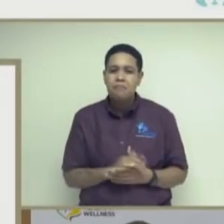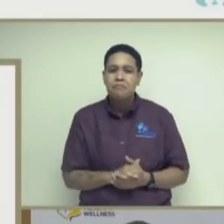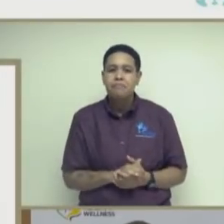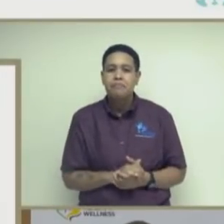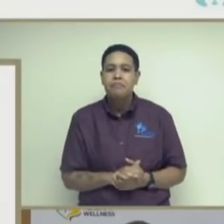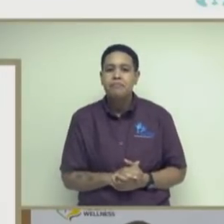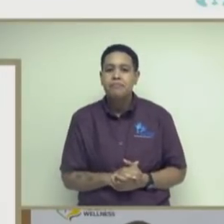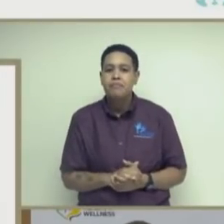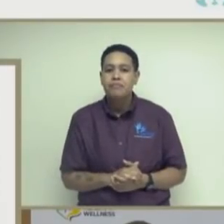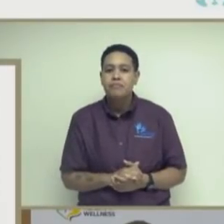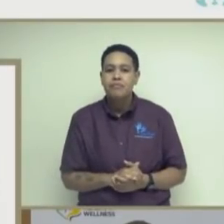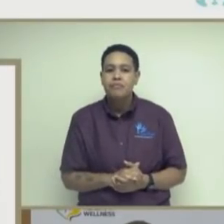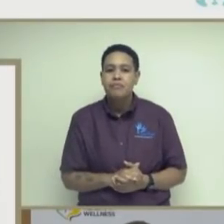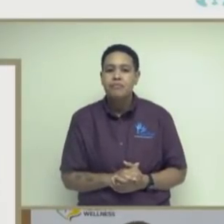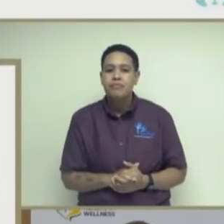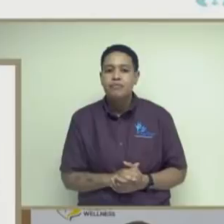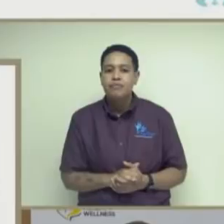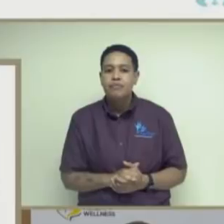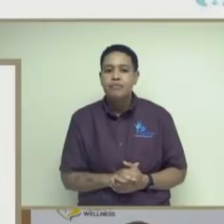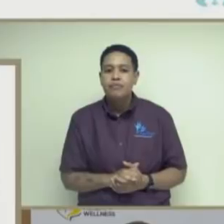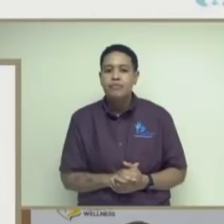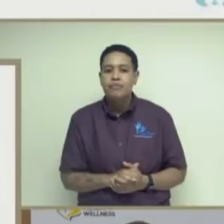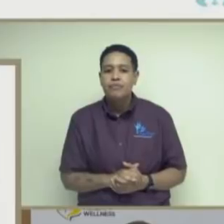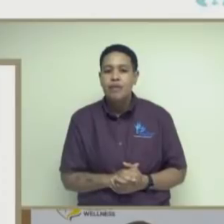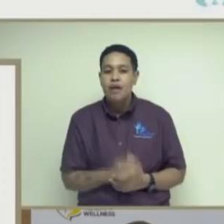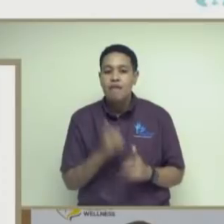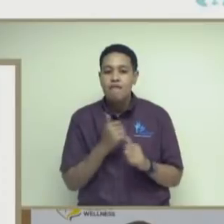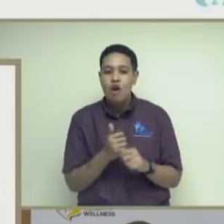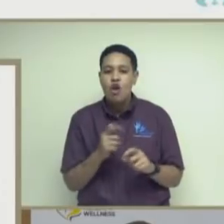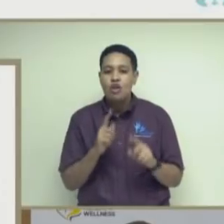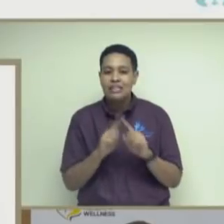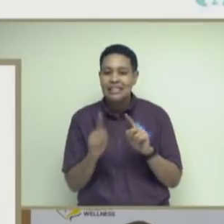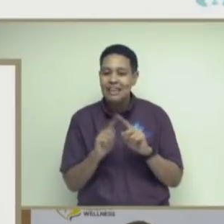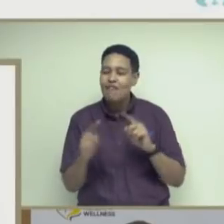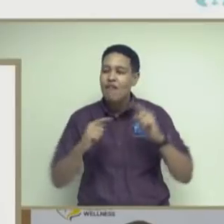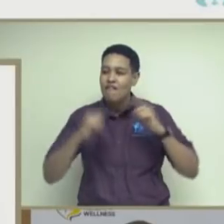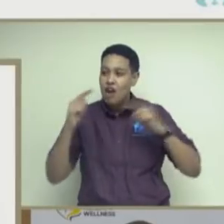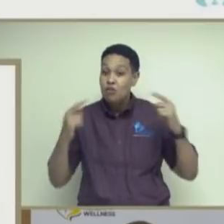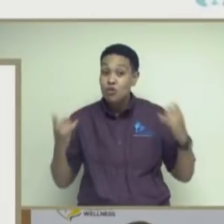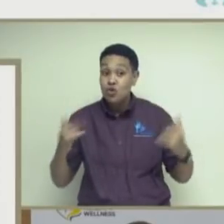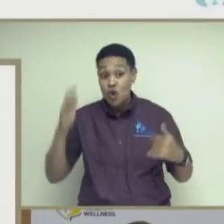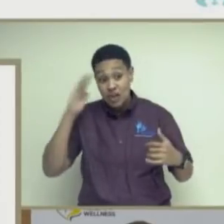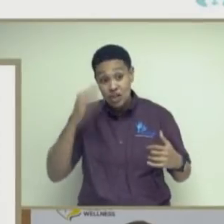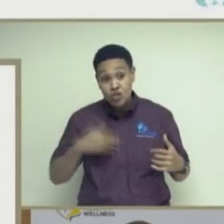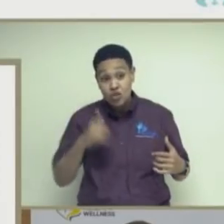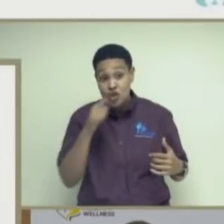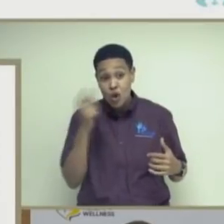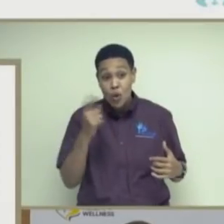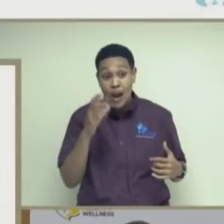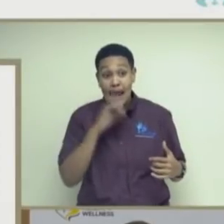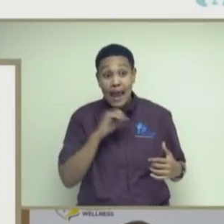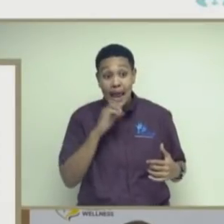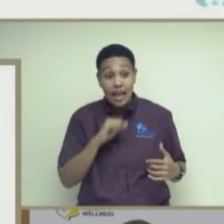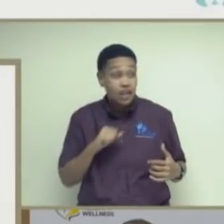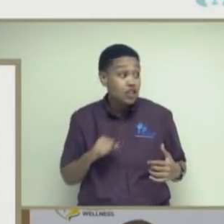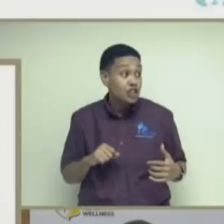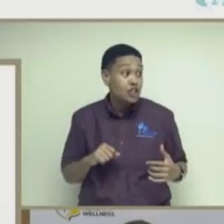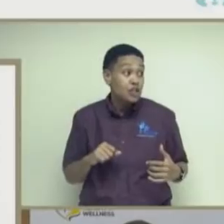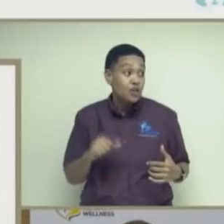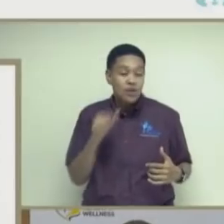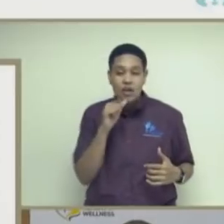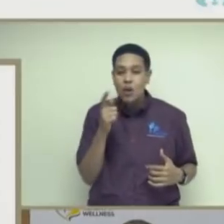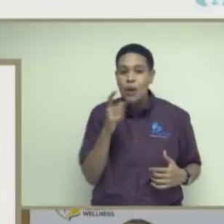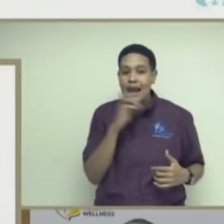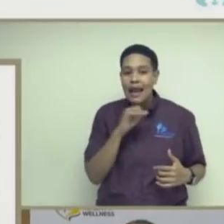And it follows from a range of variables. So now you introduce not just age and comorbidity or